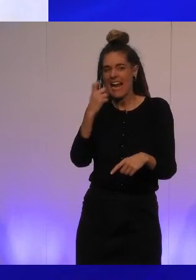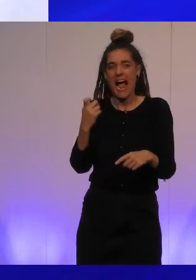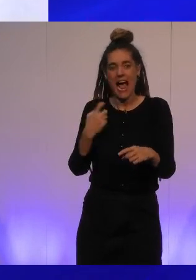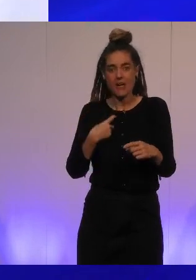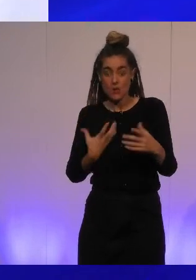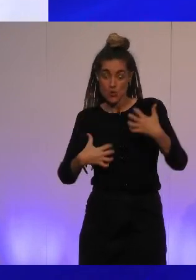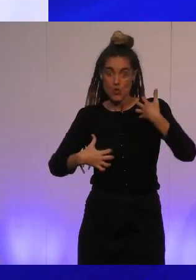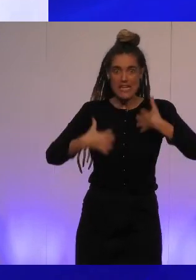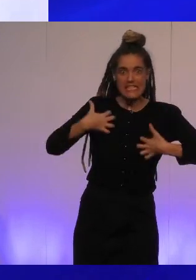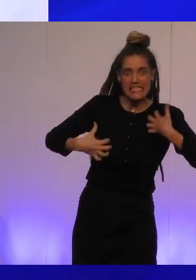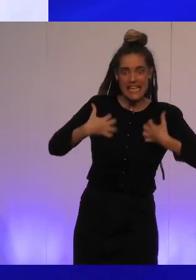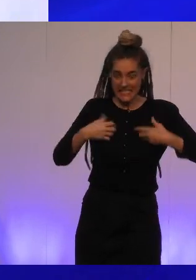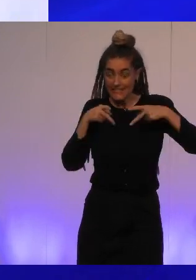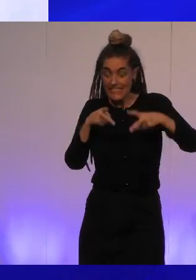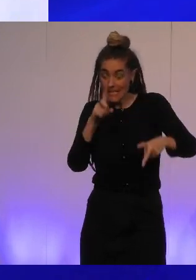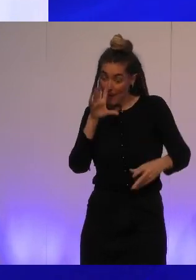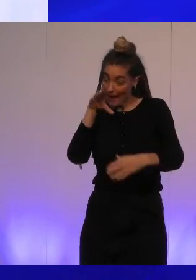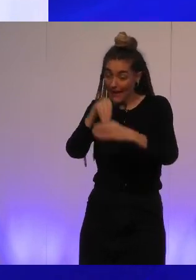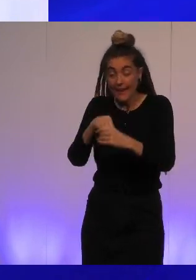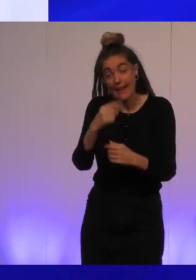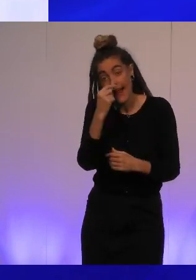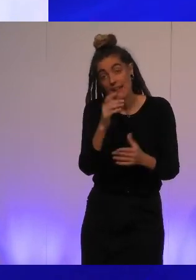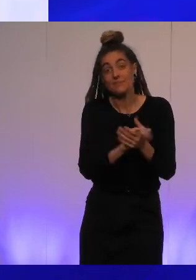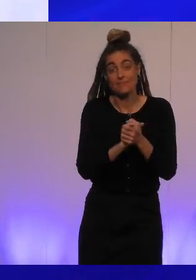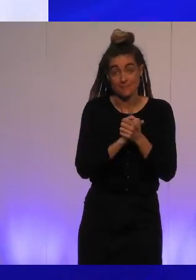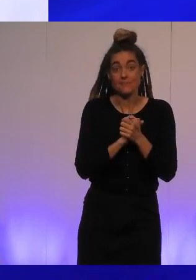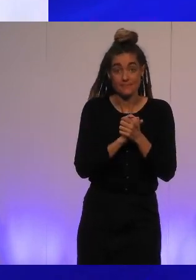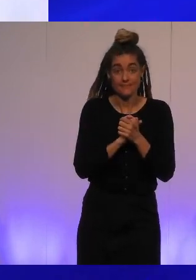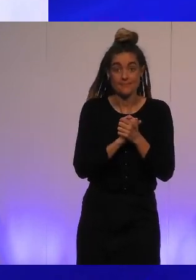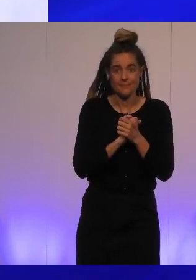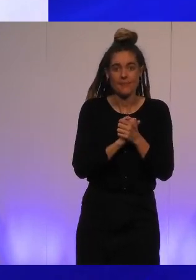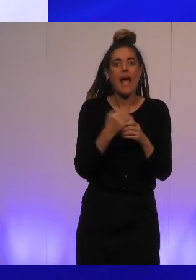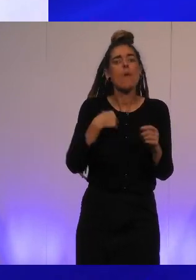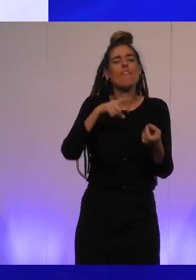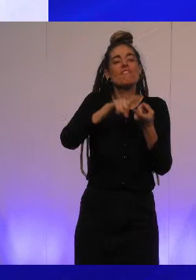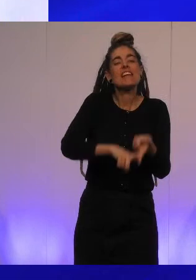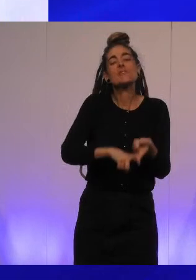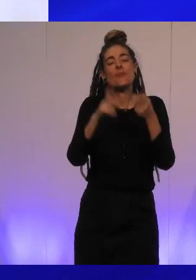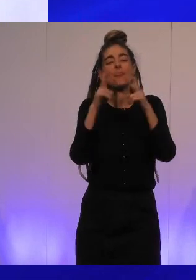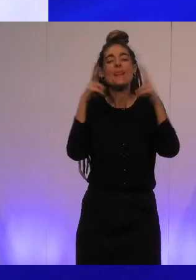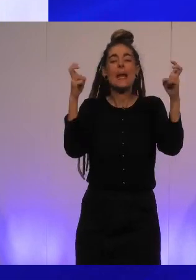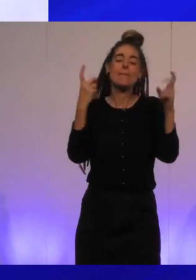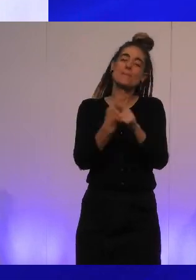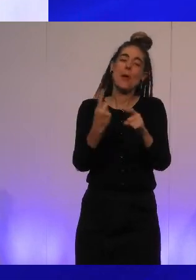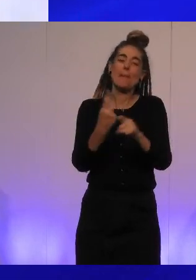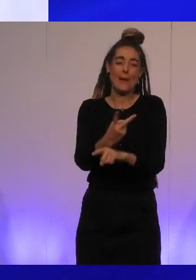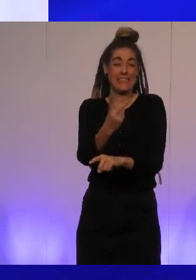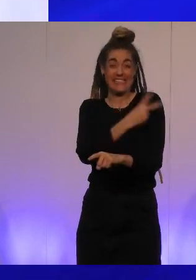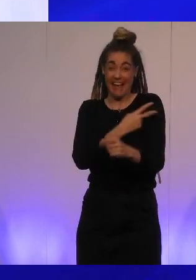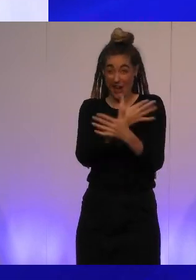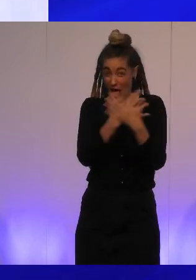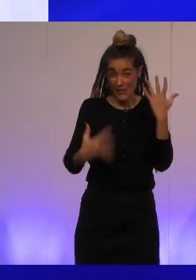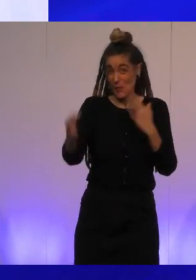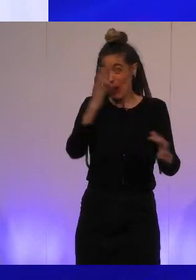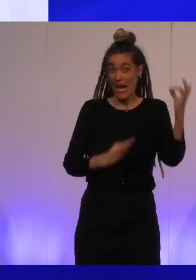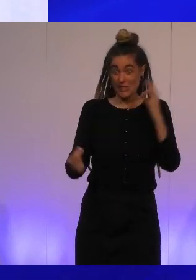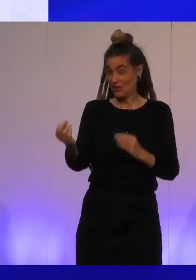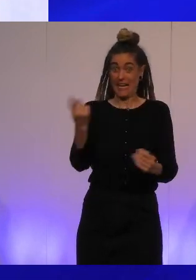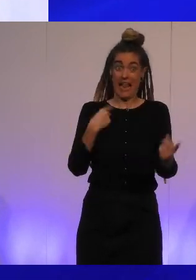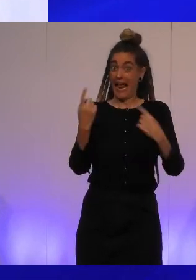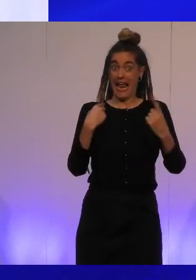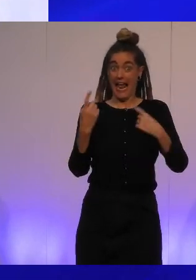through that way. Very good. I'm going to stick with the staff theme, if I may. They're coming thick and fast. Yeah, I can see them. Now, I